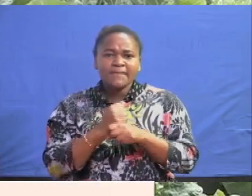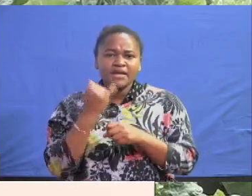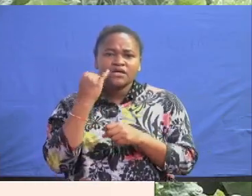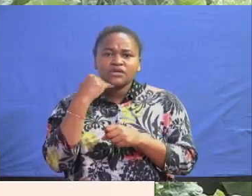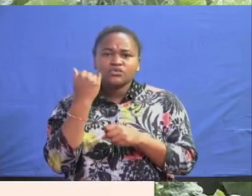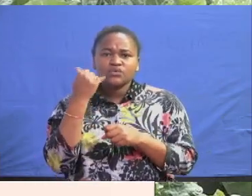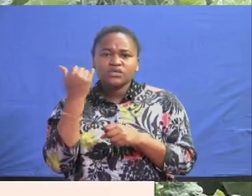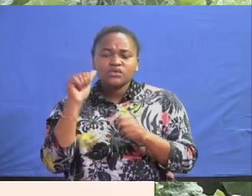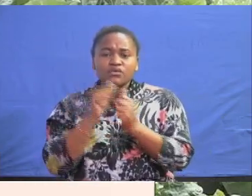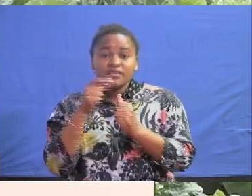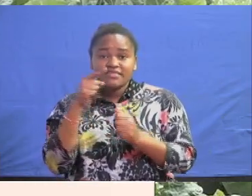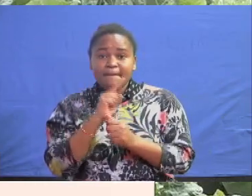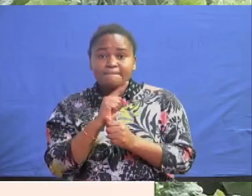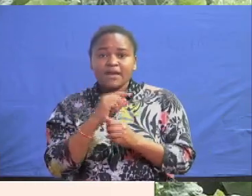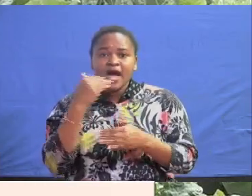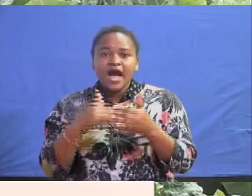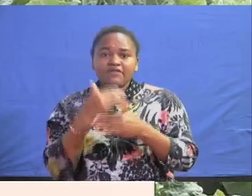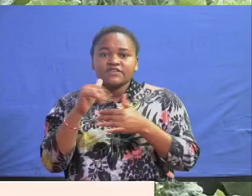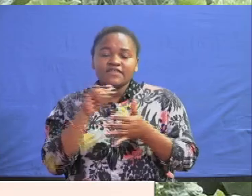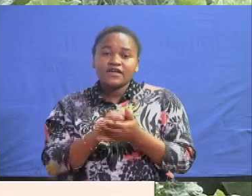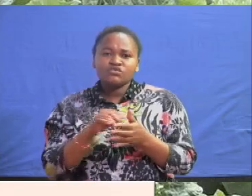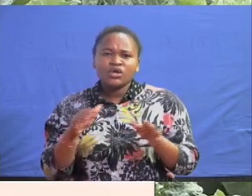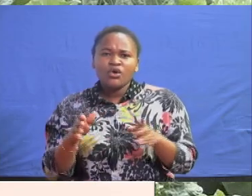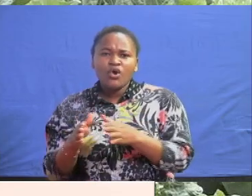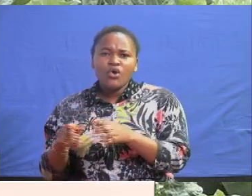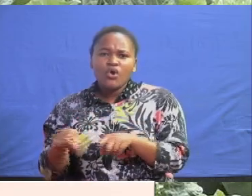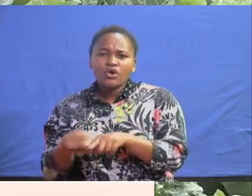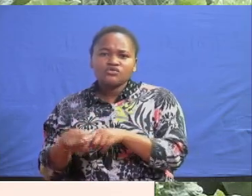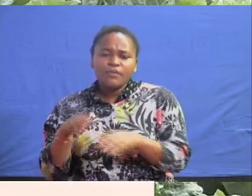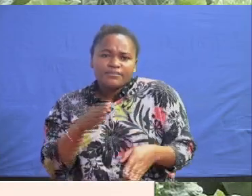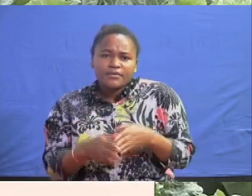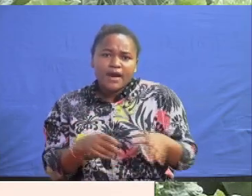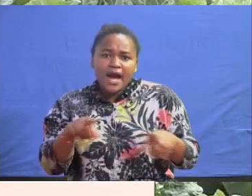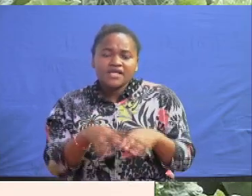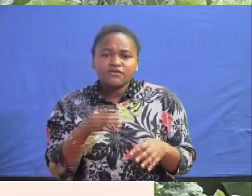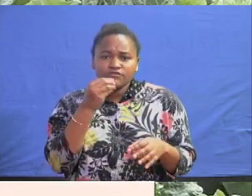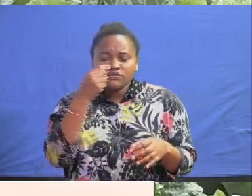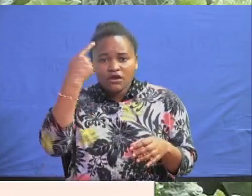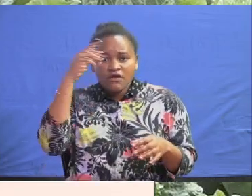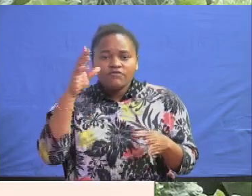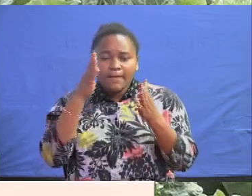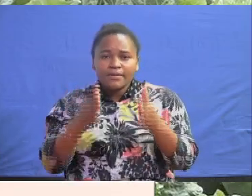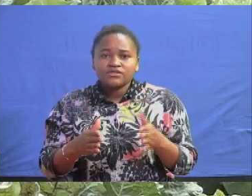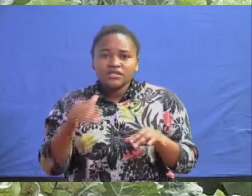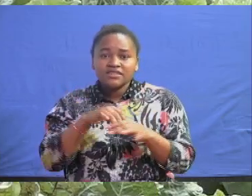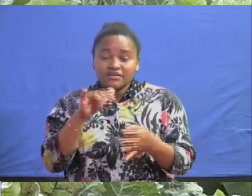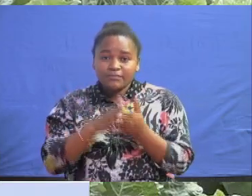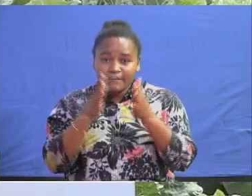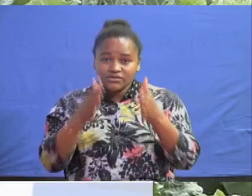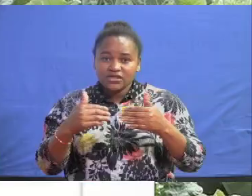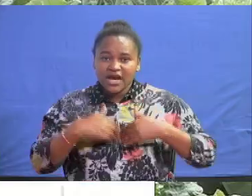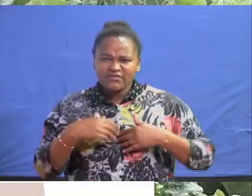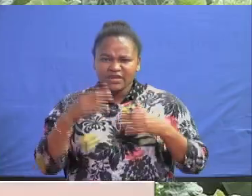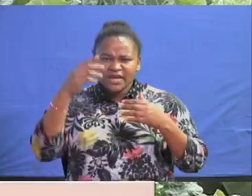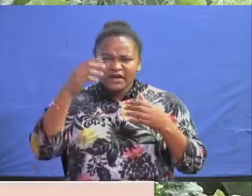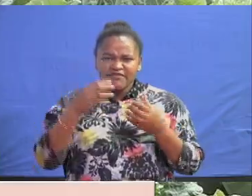them. After that, you can still prepare them as a meal for a person. If that particular person is having a poor